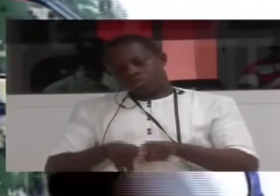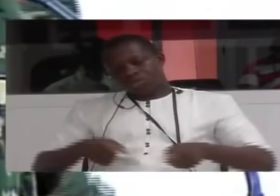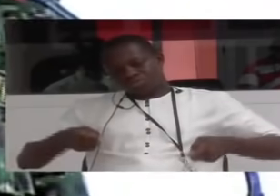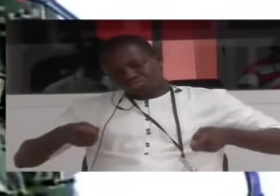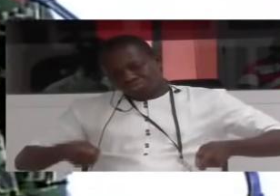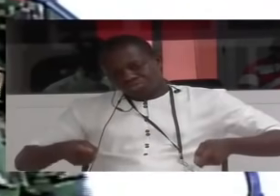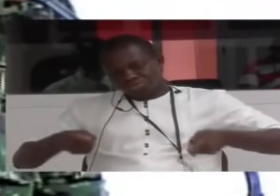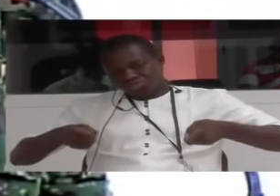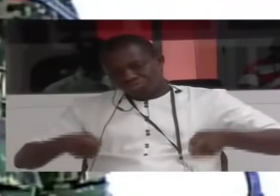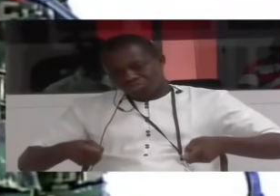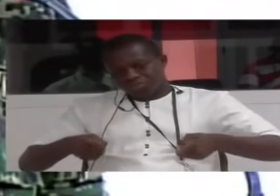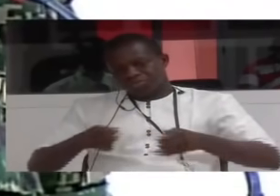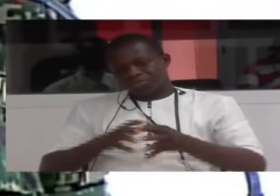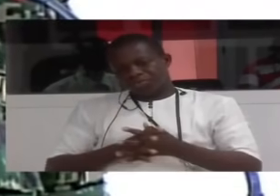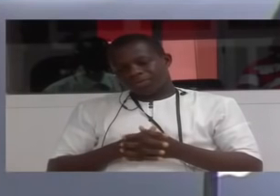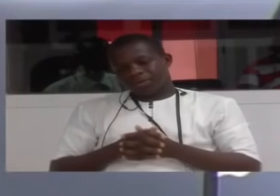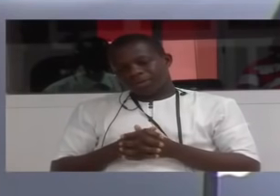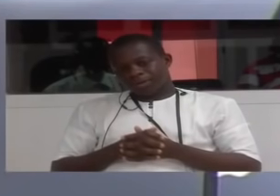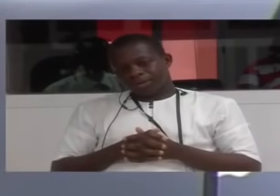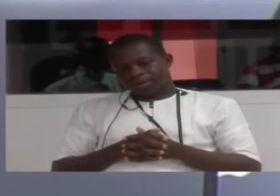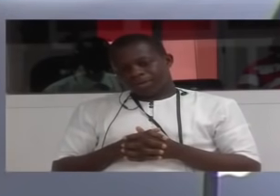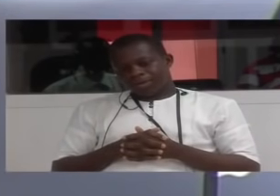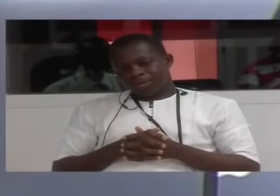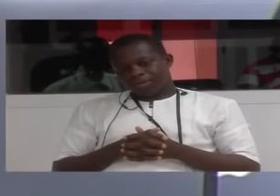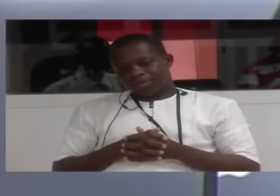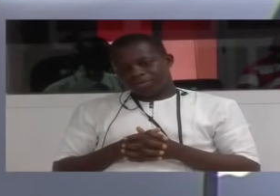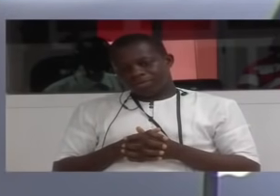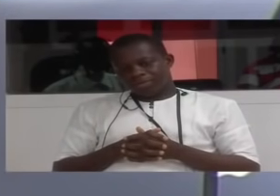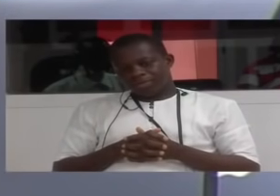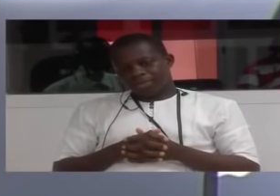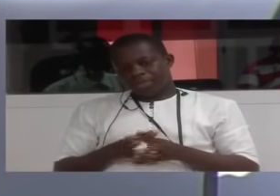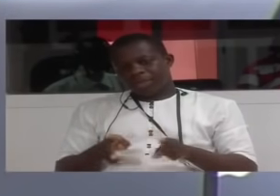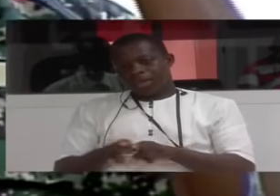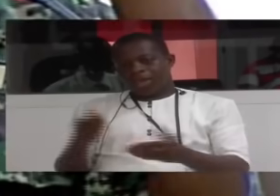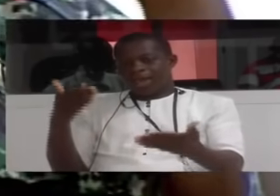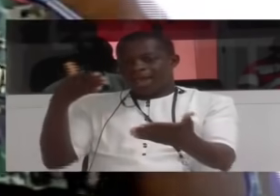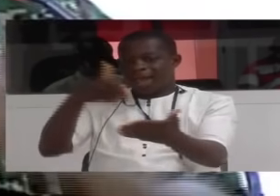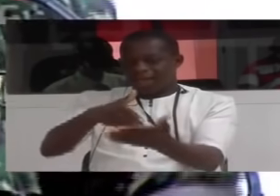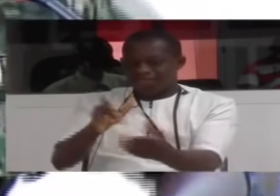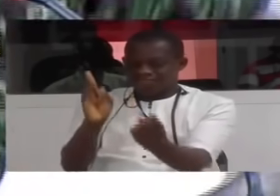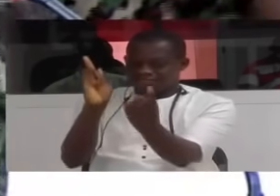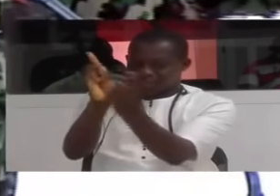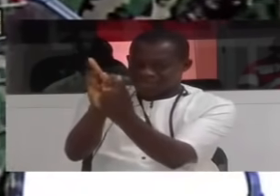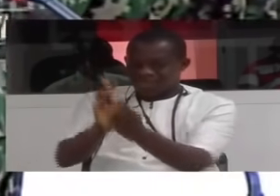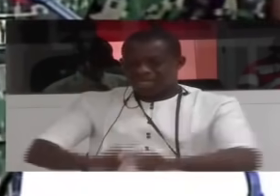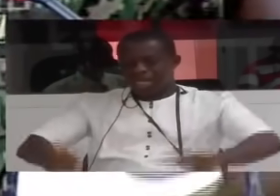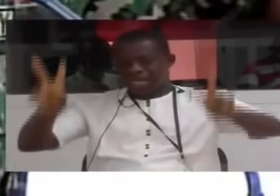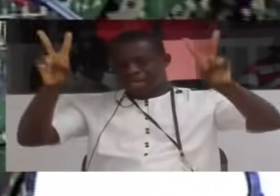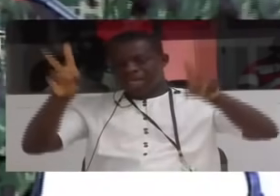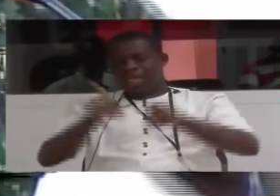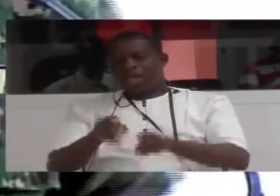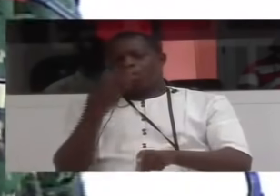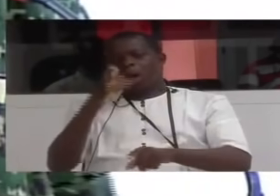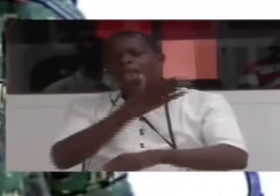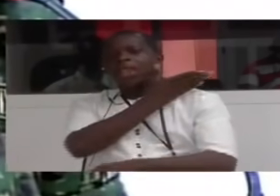banta. She came and she was walking with the help of crutches. Be mu jublu Yaya Jame ni Yaya Jame mu ne ko mané bayil sa